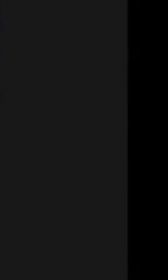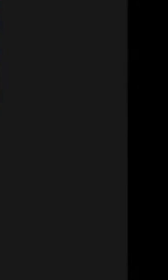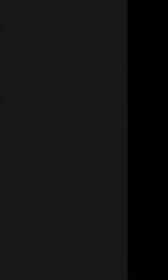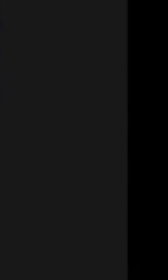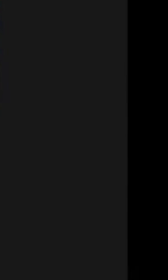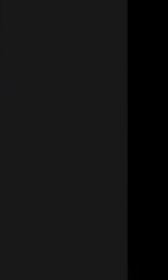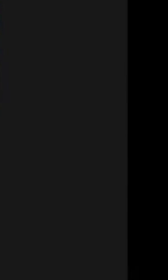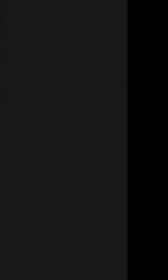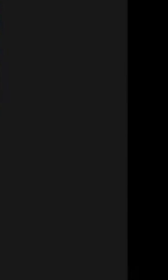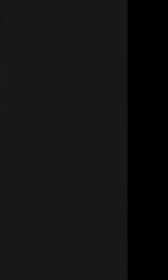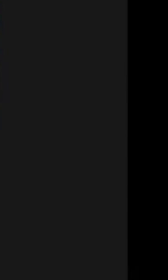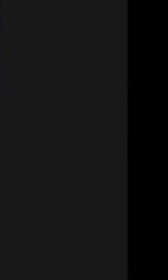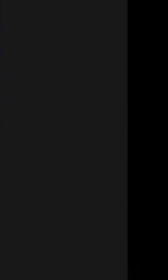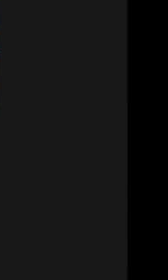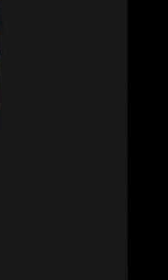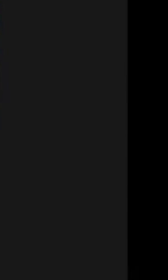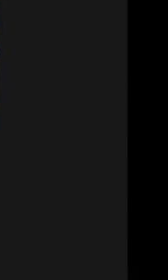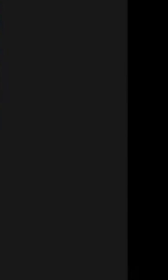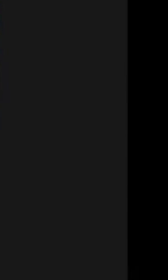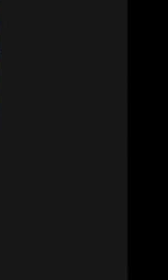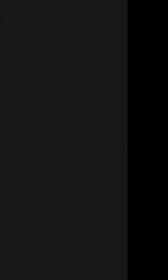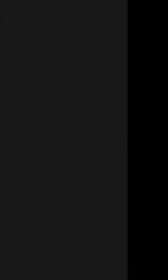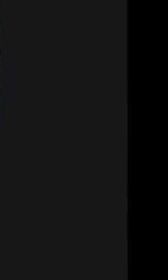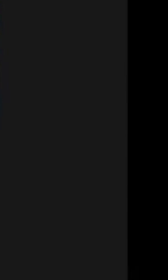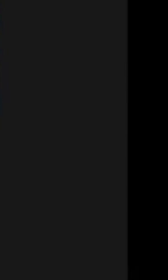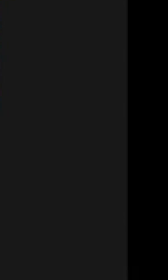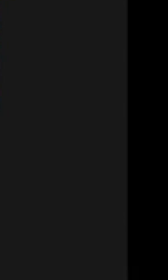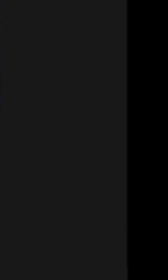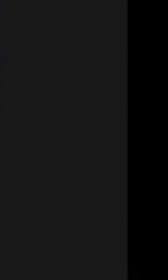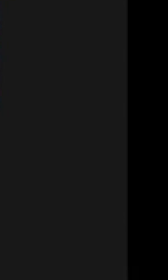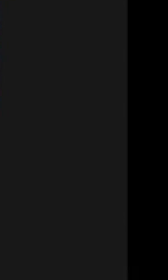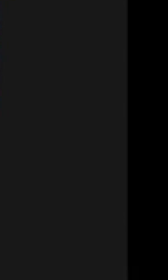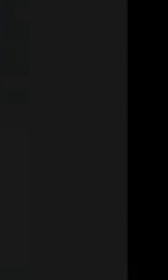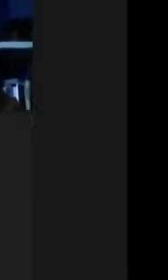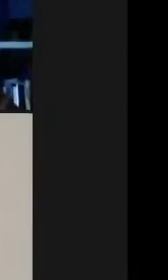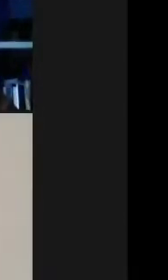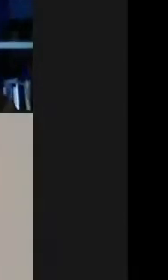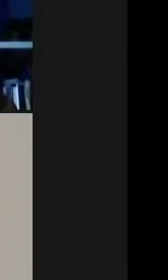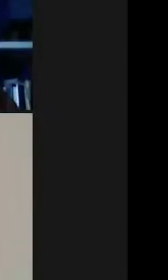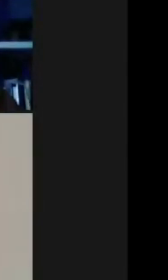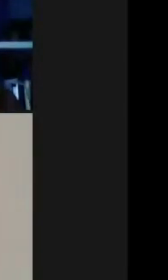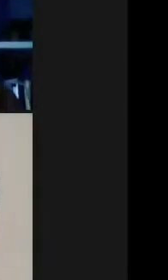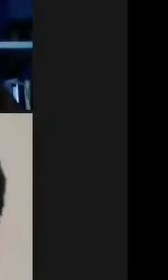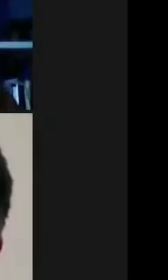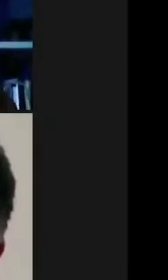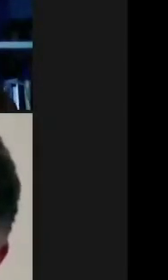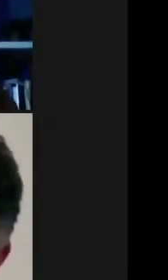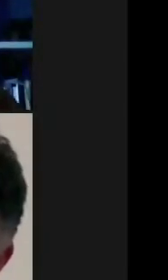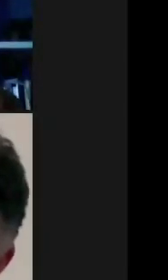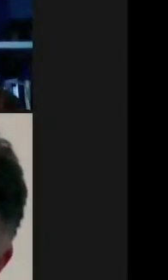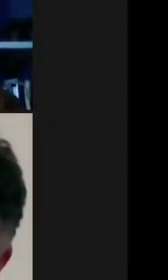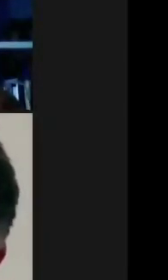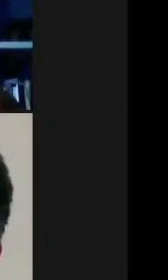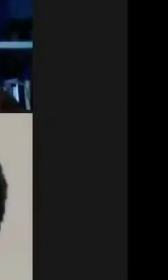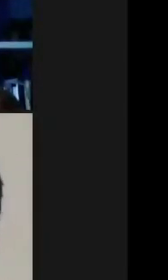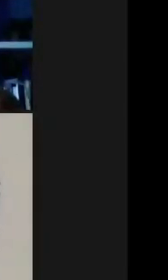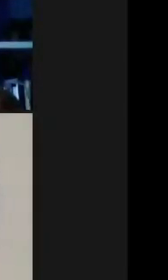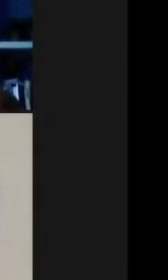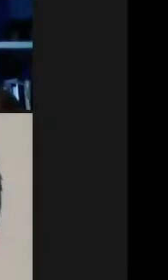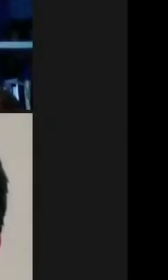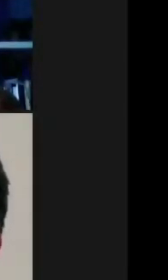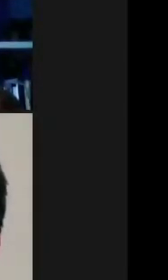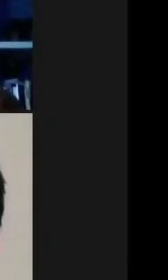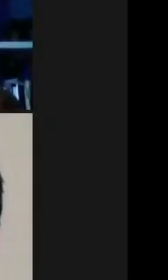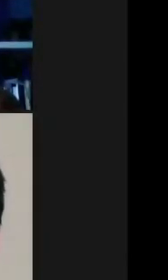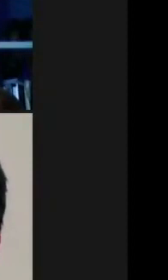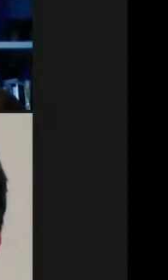best ensure enhanced cross-department, cross-agency working? I suppose if I could just comment on that, first of all, I suppose at